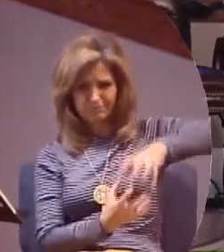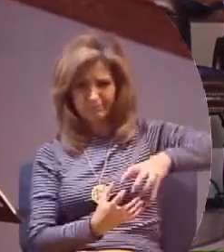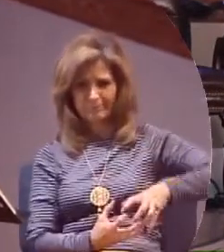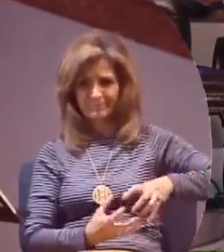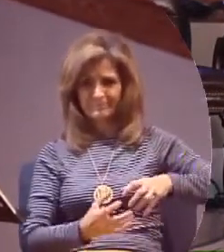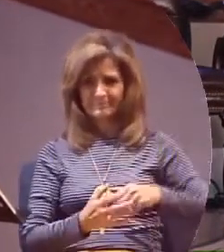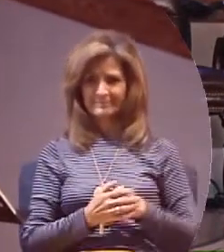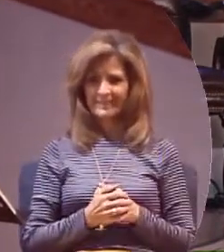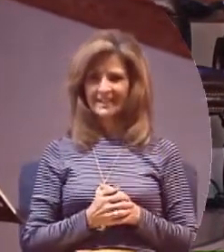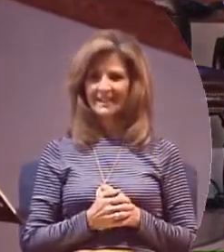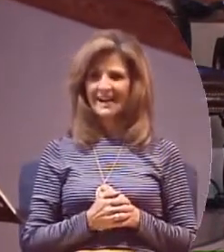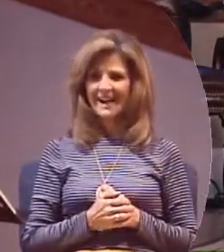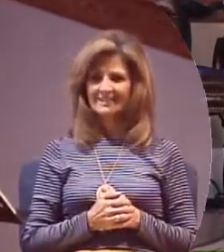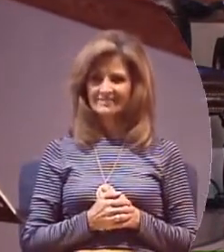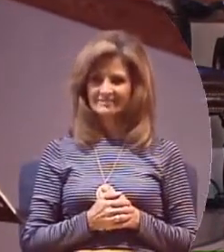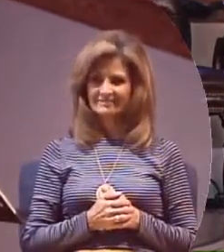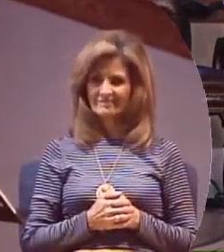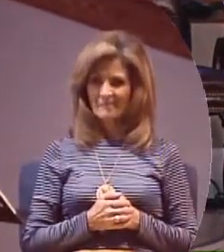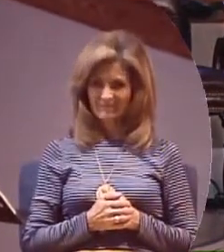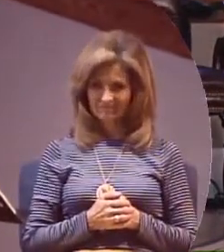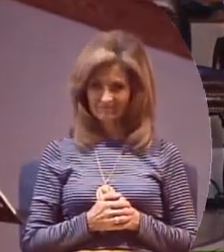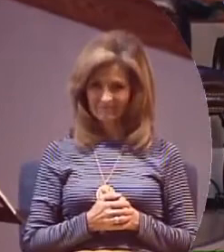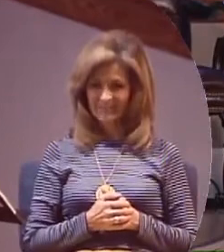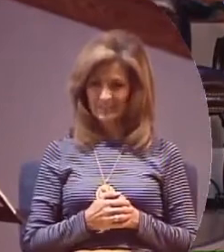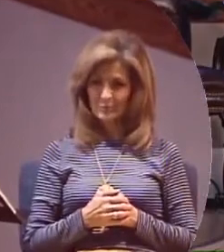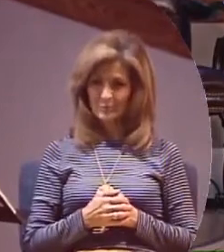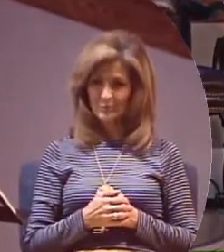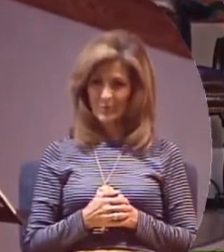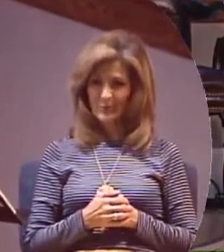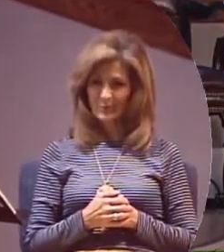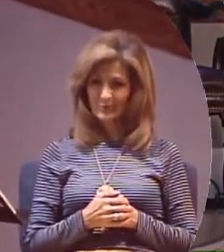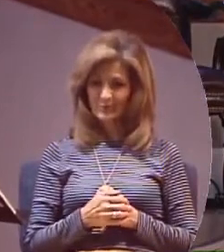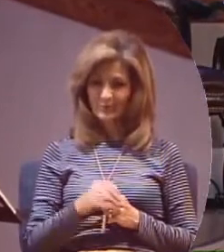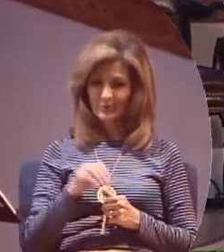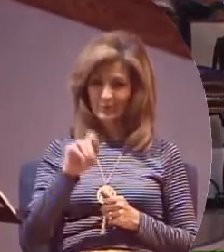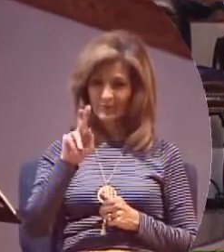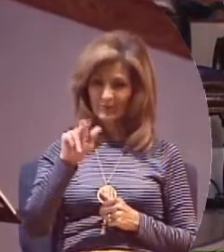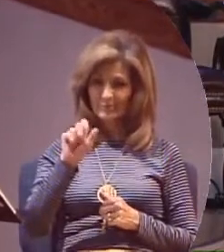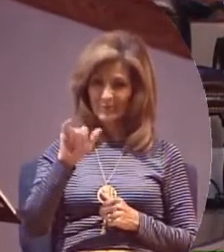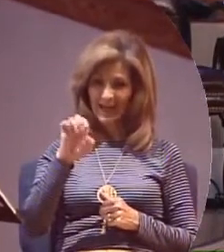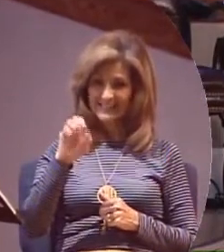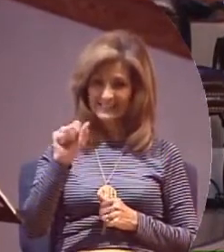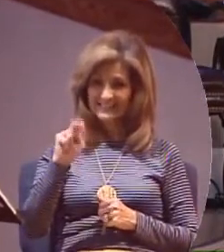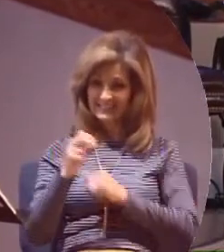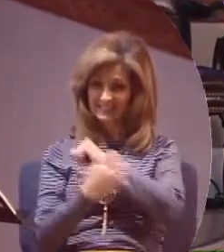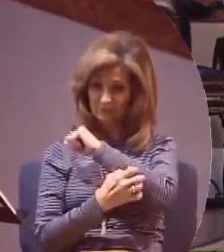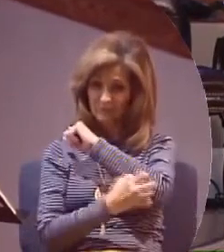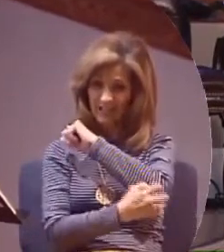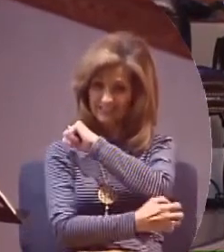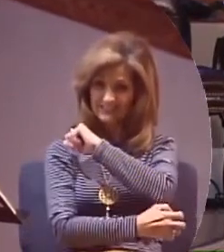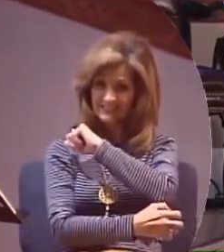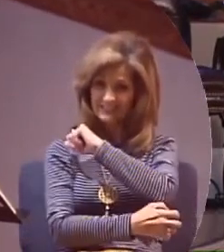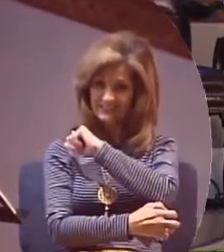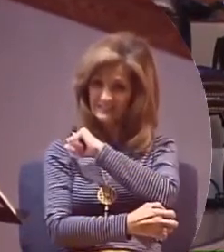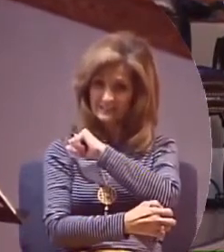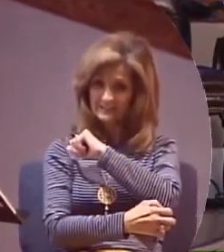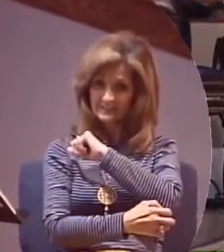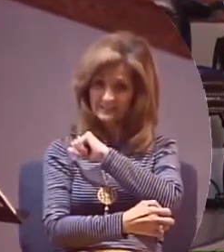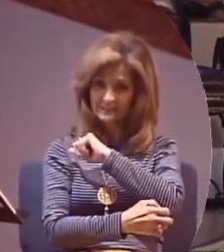flows with milk and honey. It's abundant with natural resources. It's a great place to grow gardens. I'm telling you, it is a great